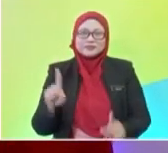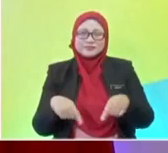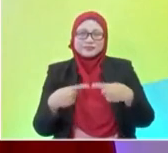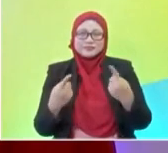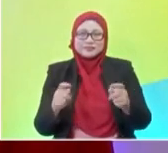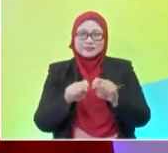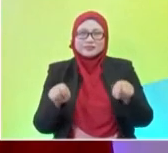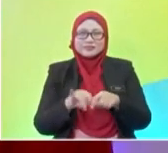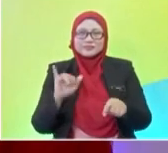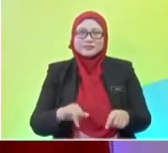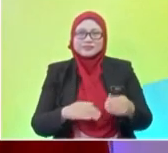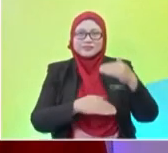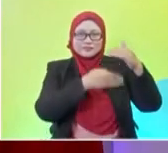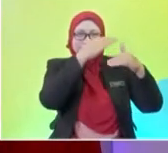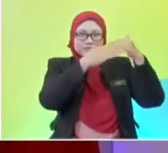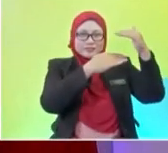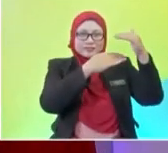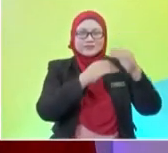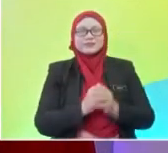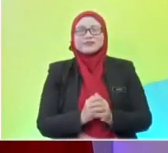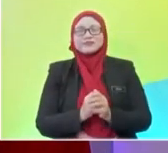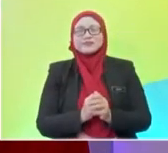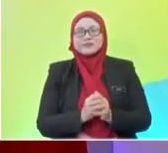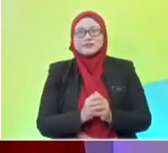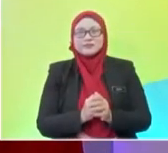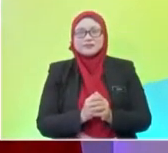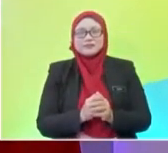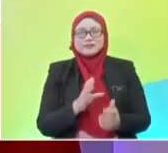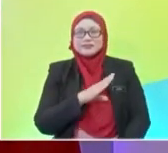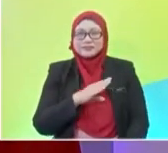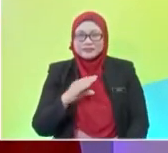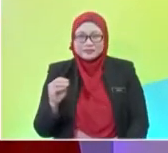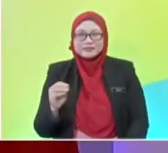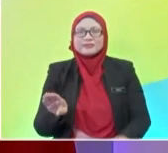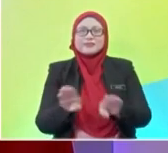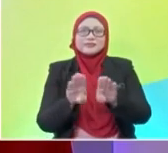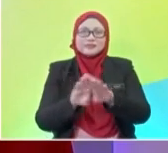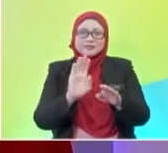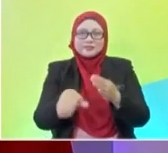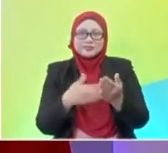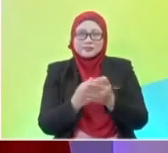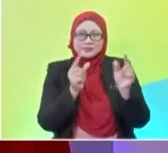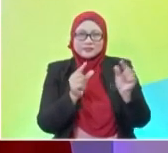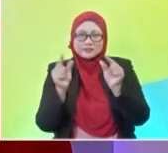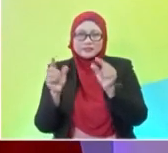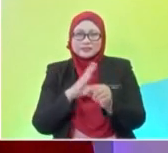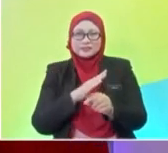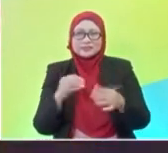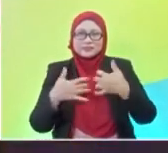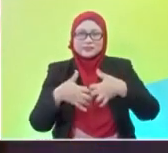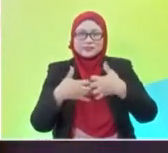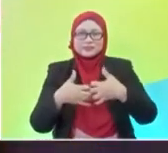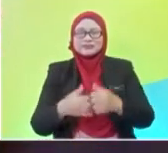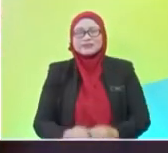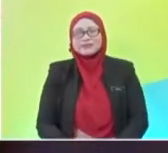ground. Okay. And then you should turn off the class, the gas, and the electrical items.